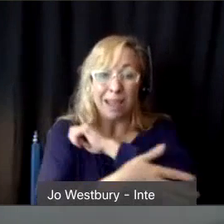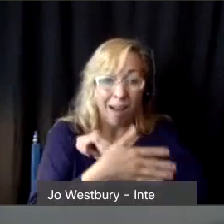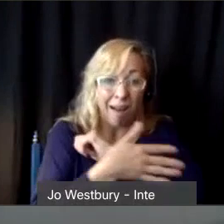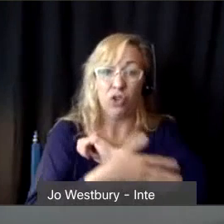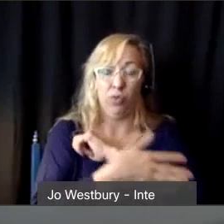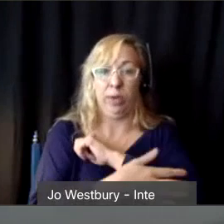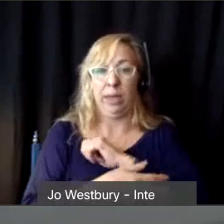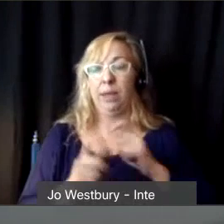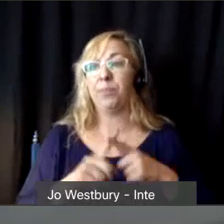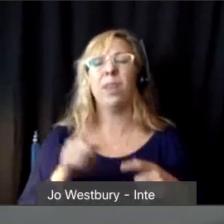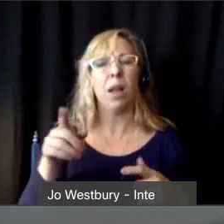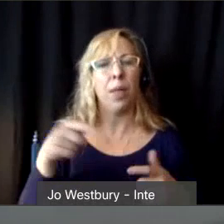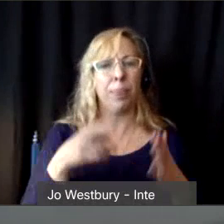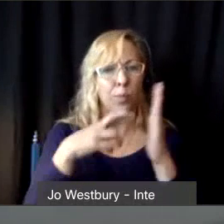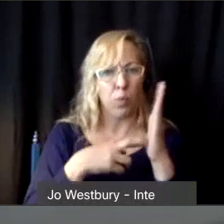can also be found at